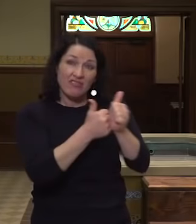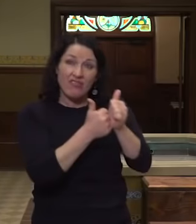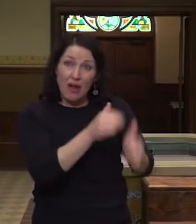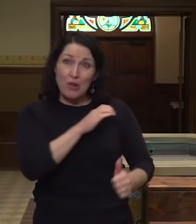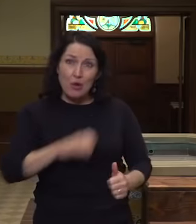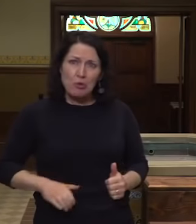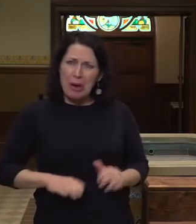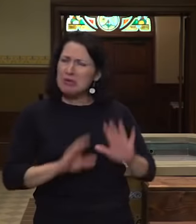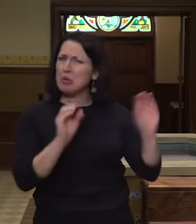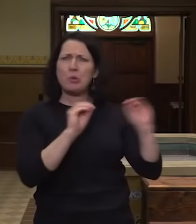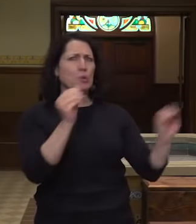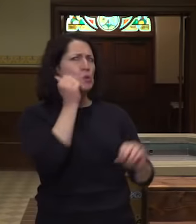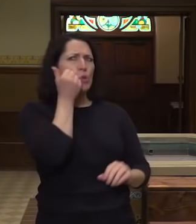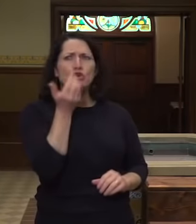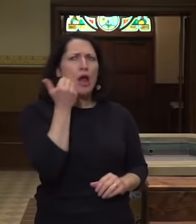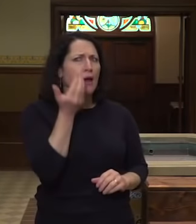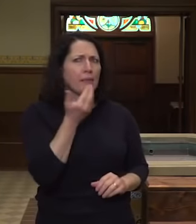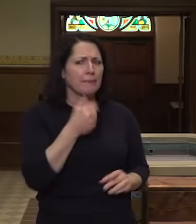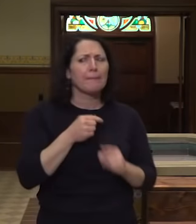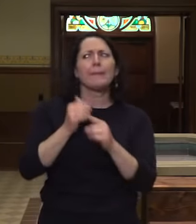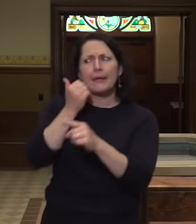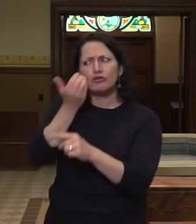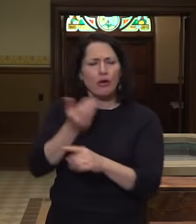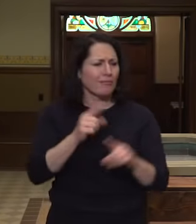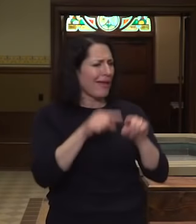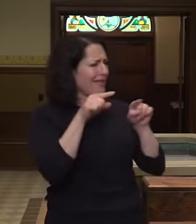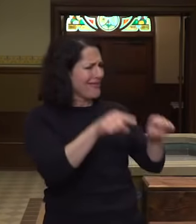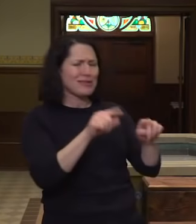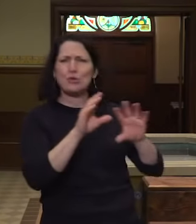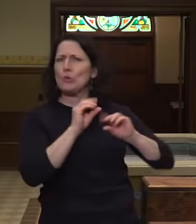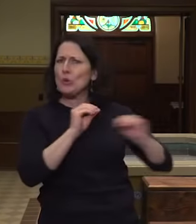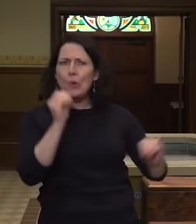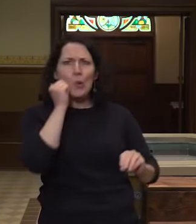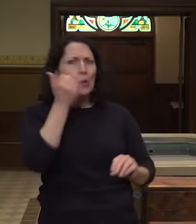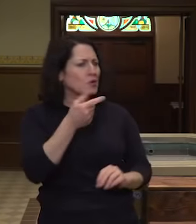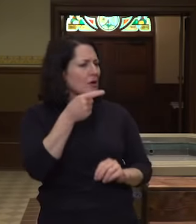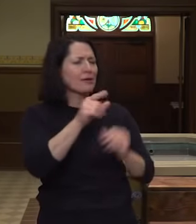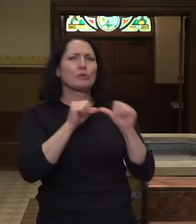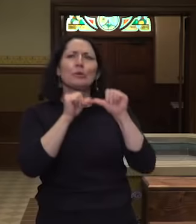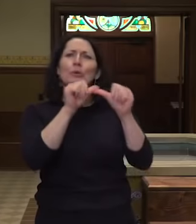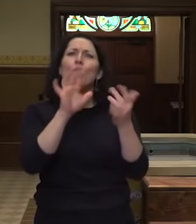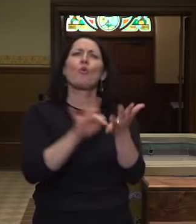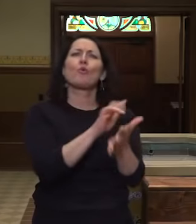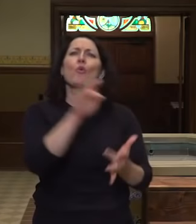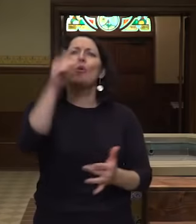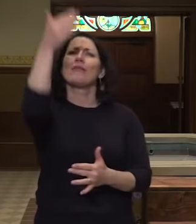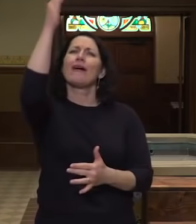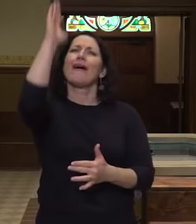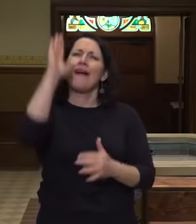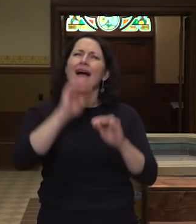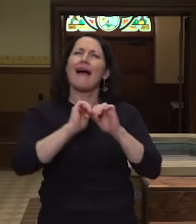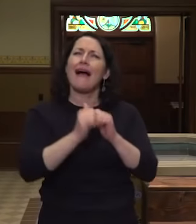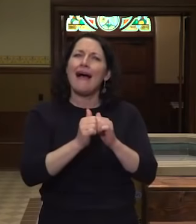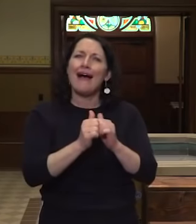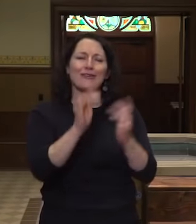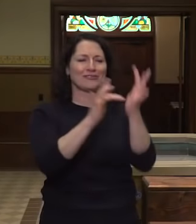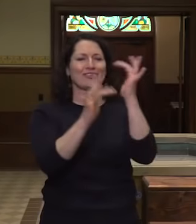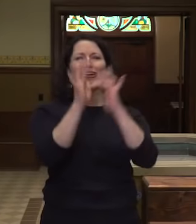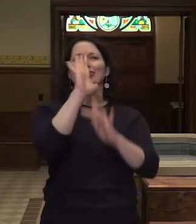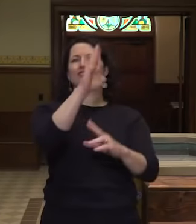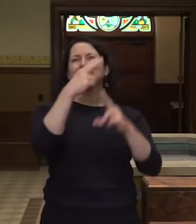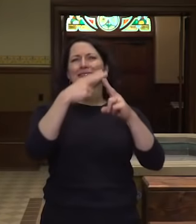ashamed, but glorify God because of the name. The word of the